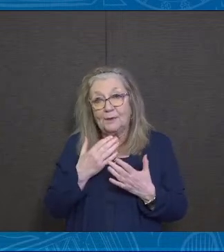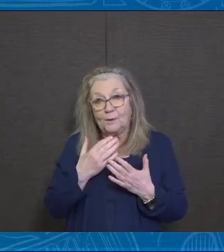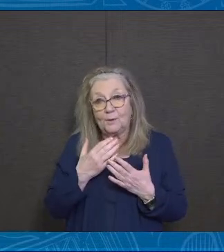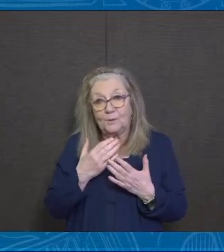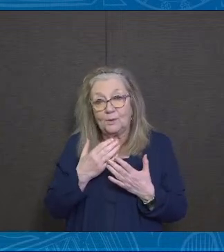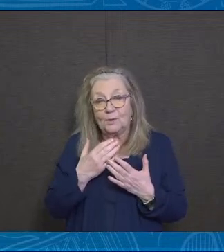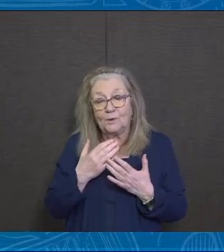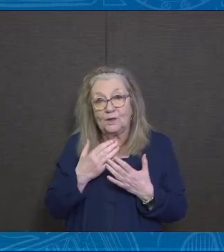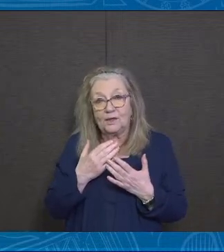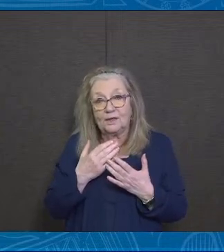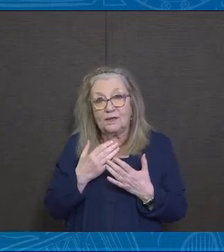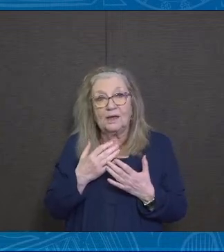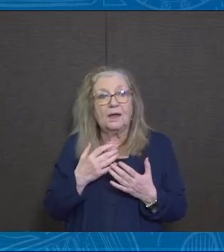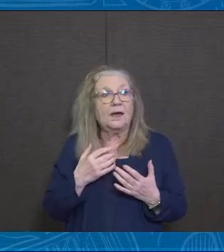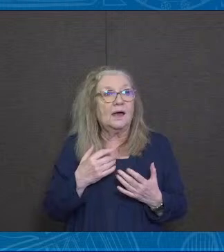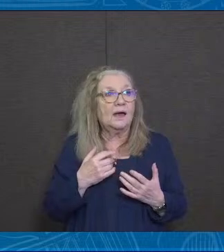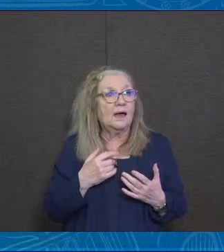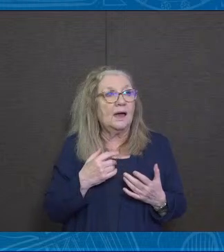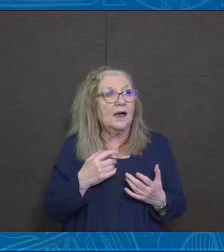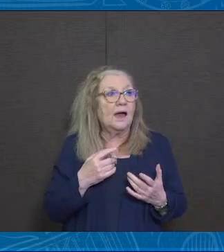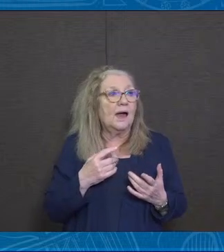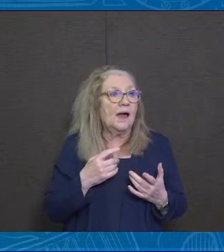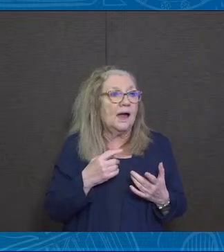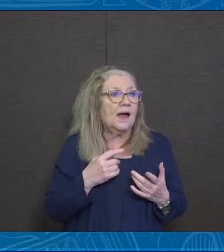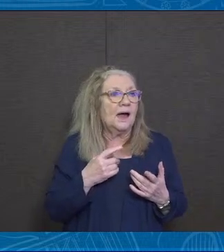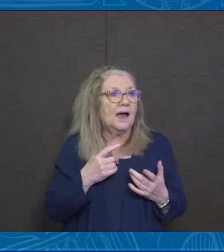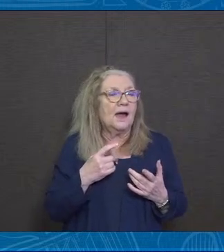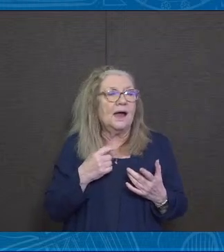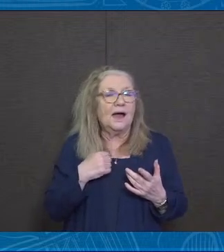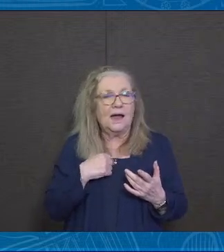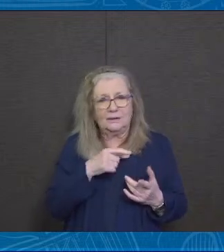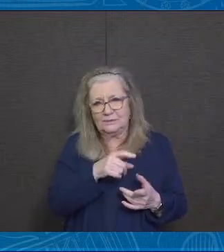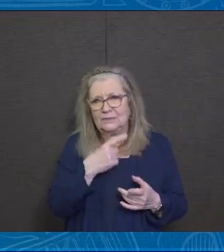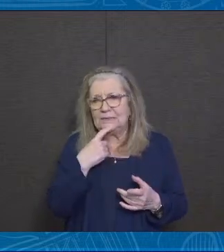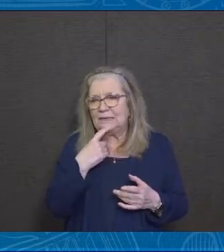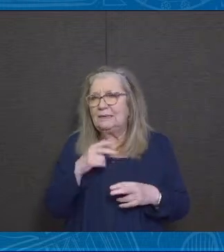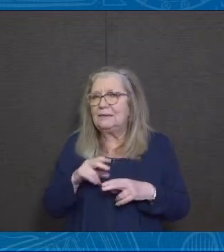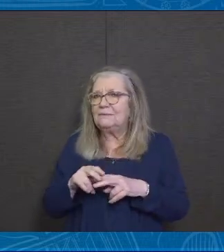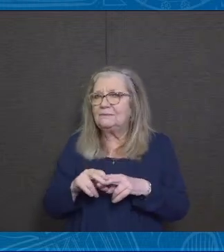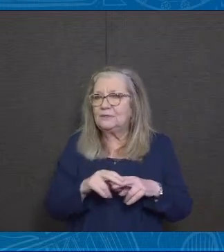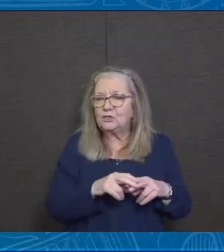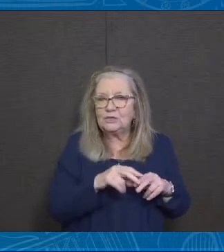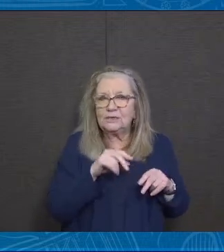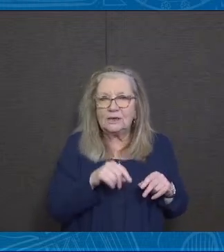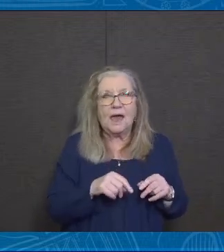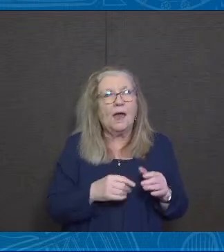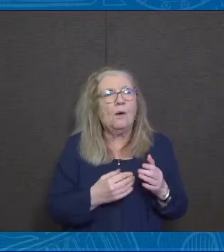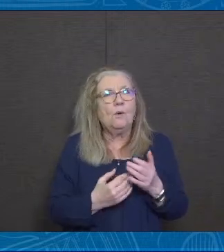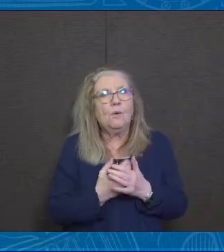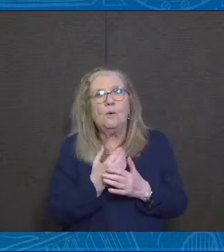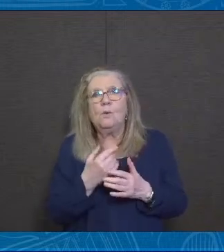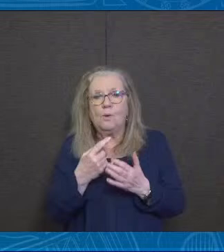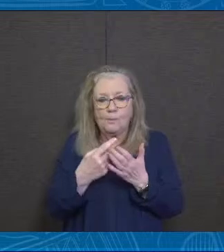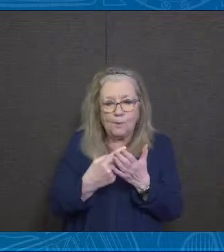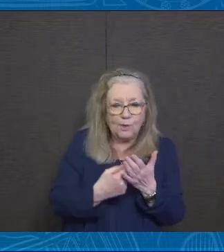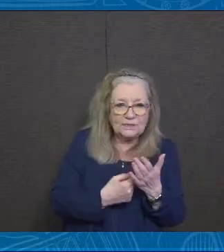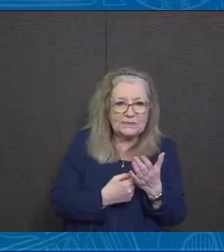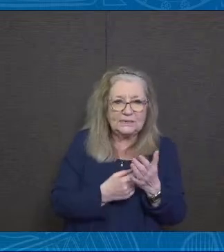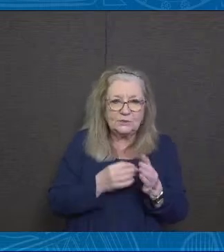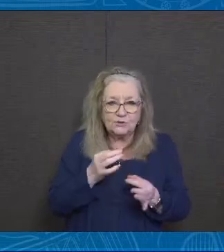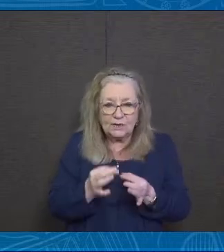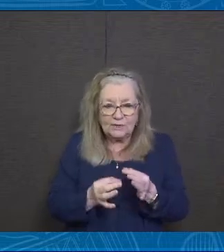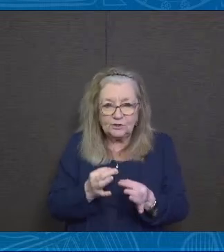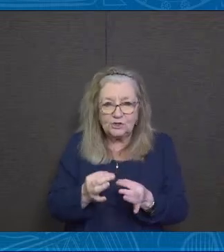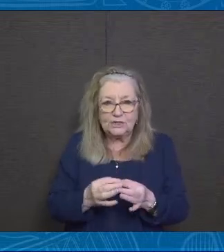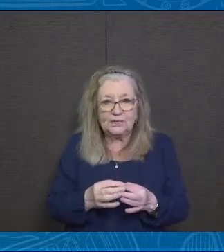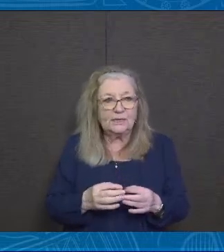there. So I'm standing with, so she mentioned that Fiji is currently developing the disaster risk financing strategy or policy. We are currently the agency,